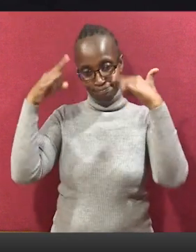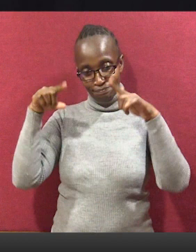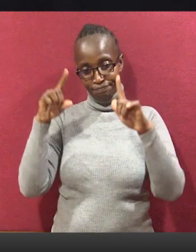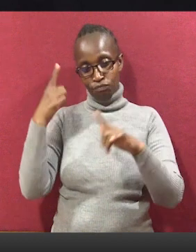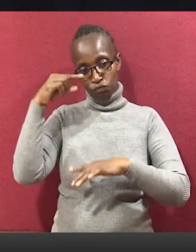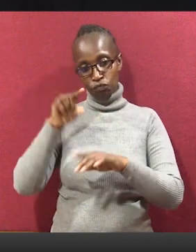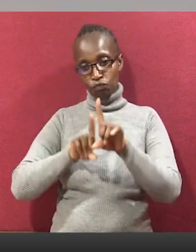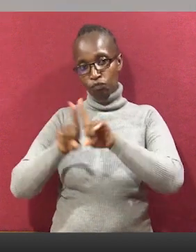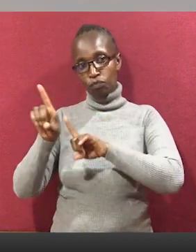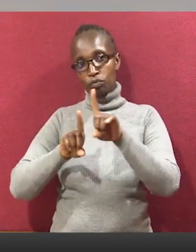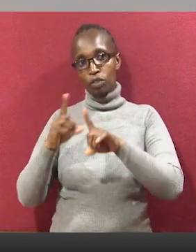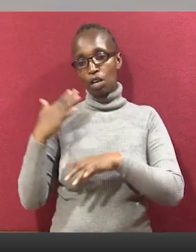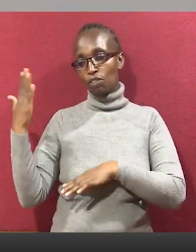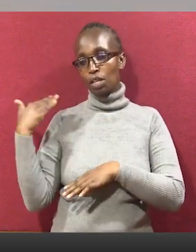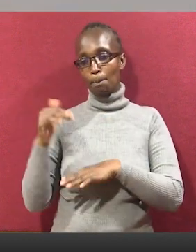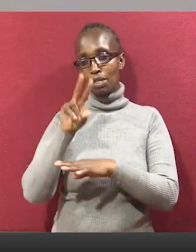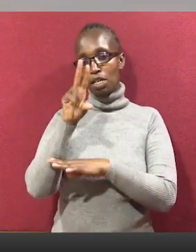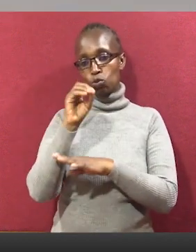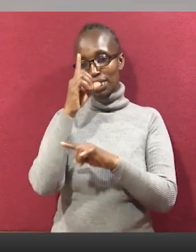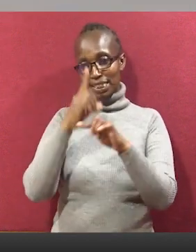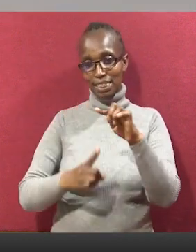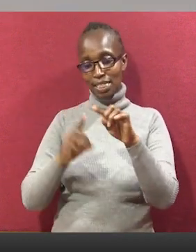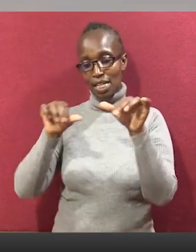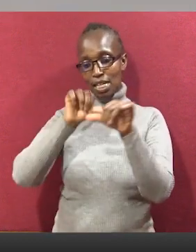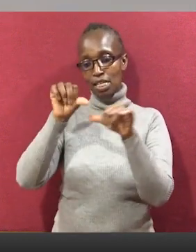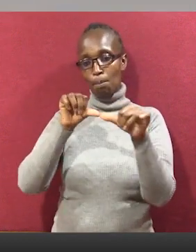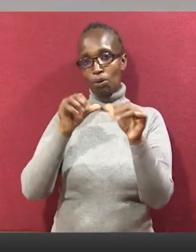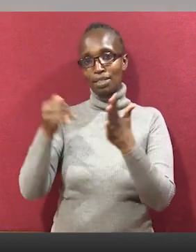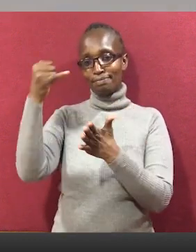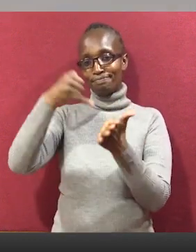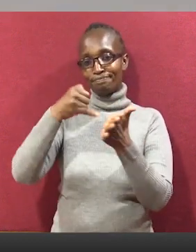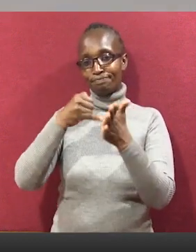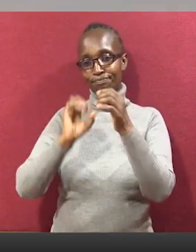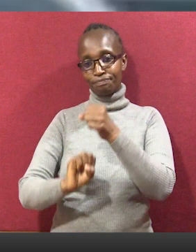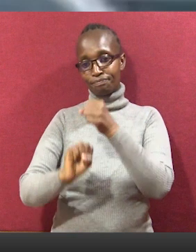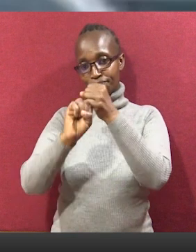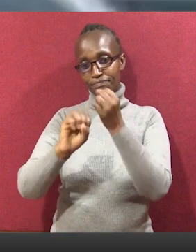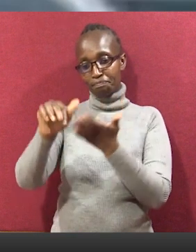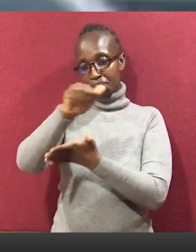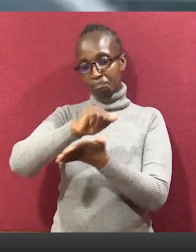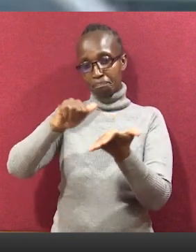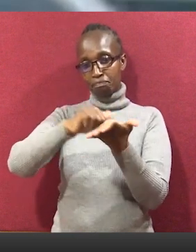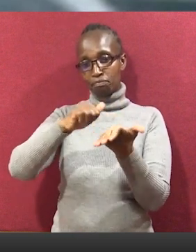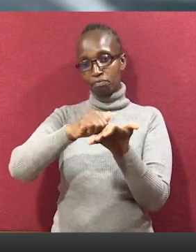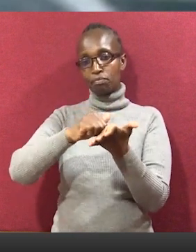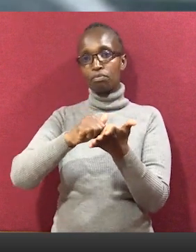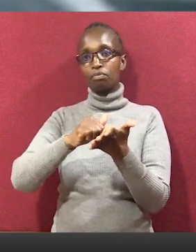that has been successful for Safaricom over the past 20 years is employee involvement in supporting